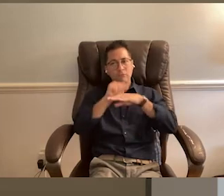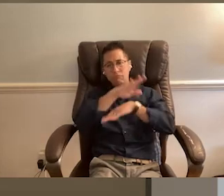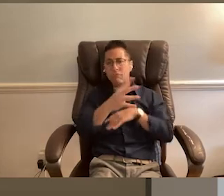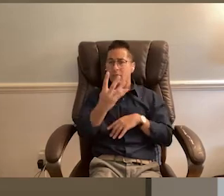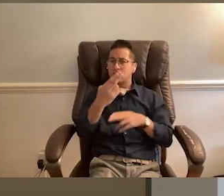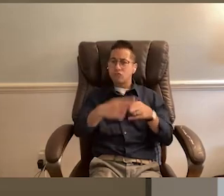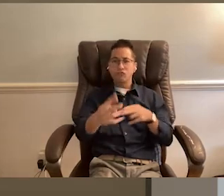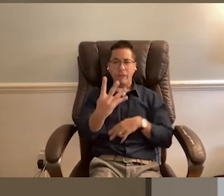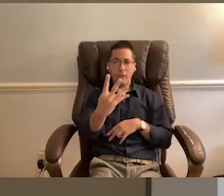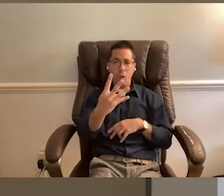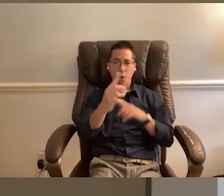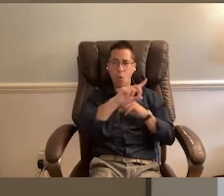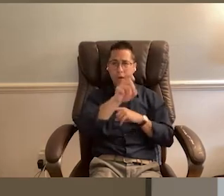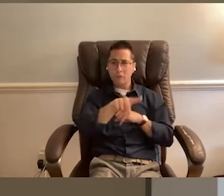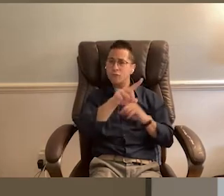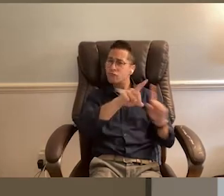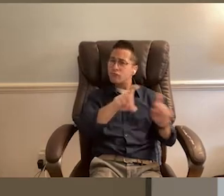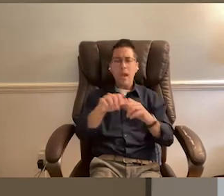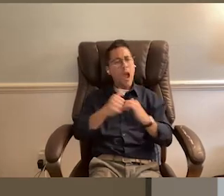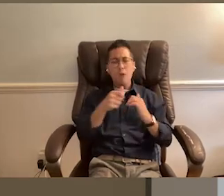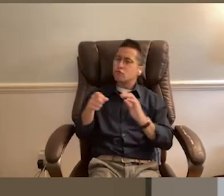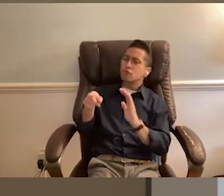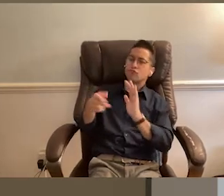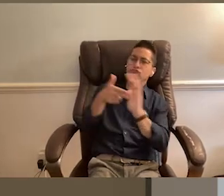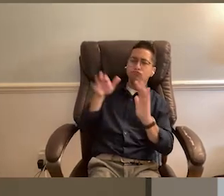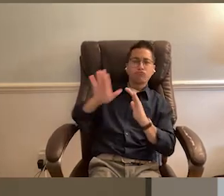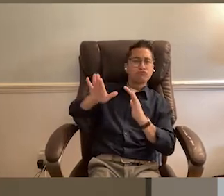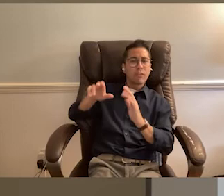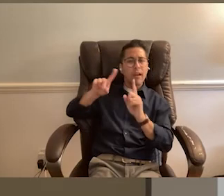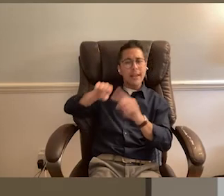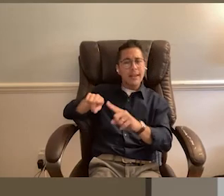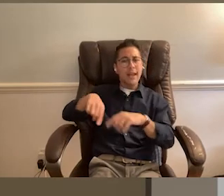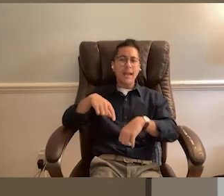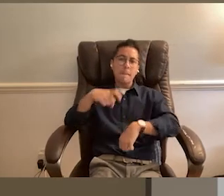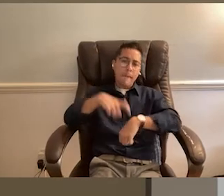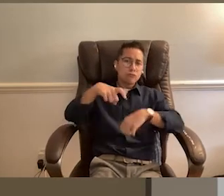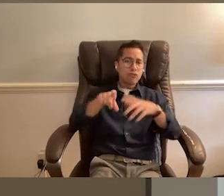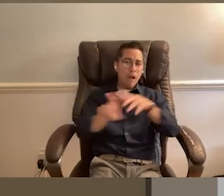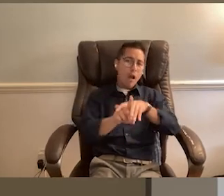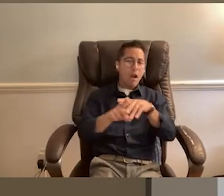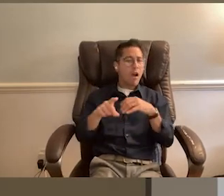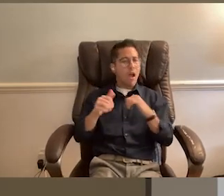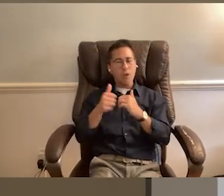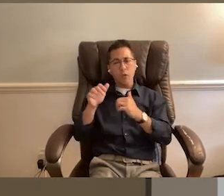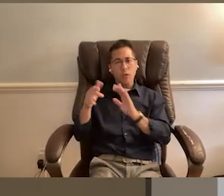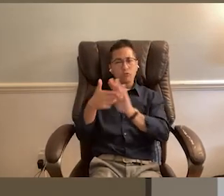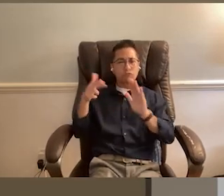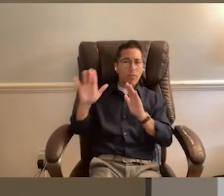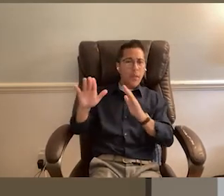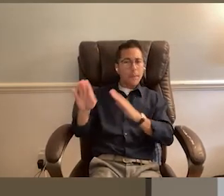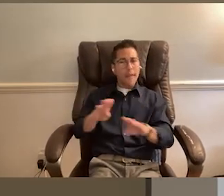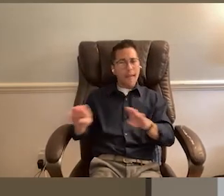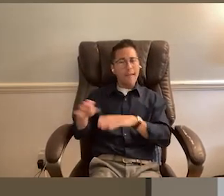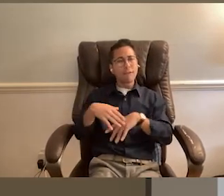are not clear that the student will not be doing all of the same work, even though they're registered as an auditor, so they don't have to. The